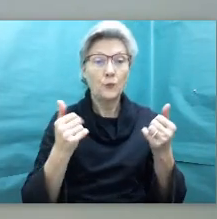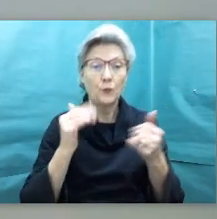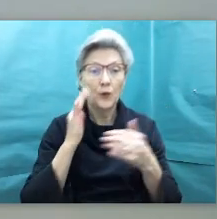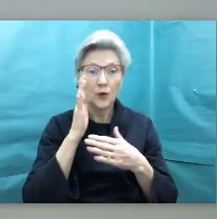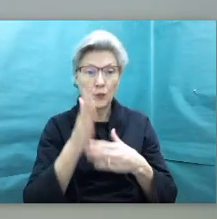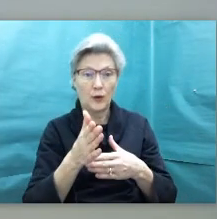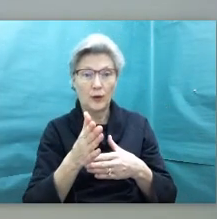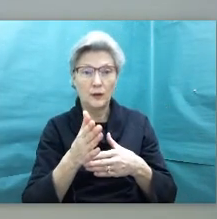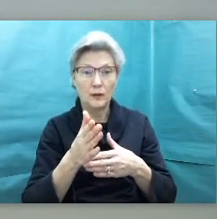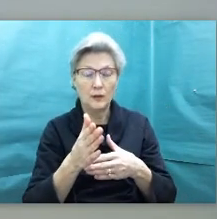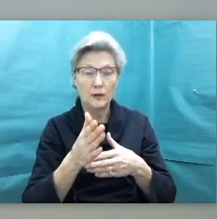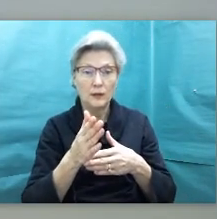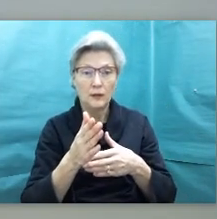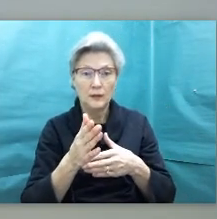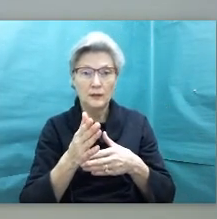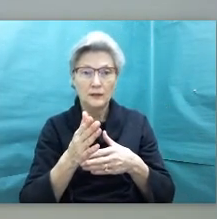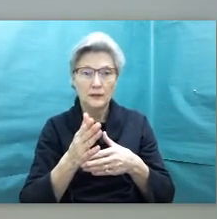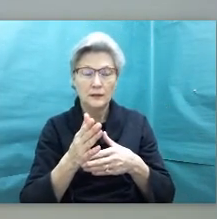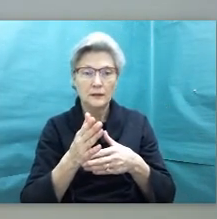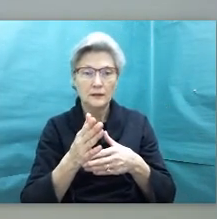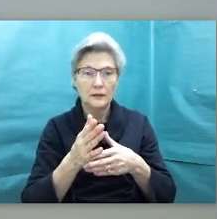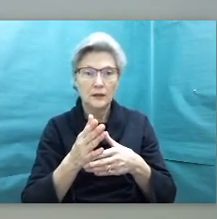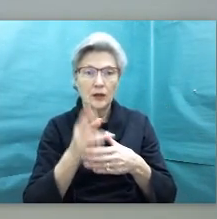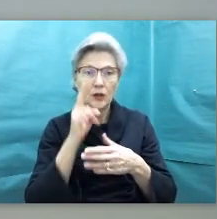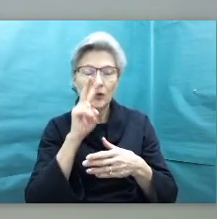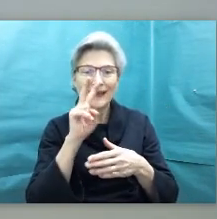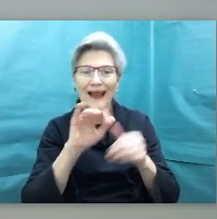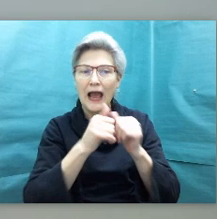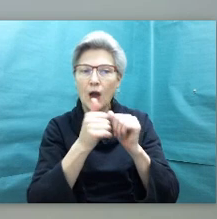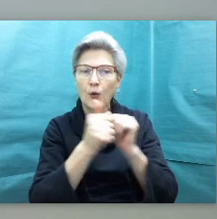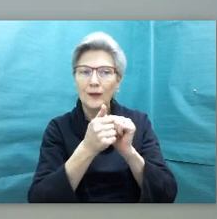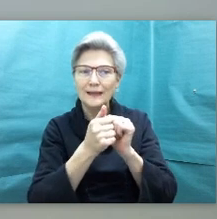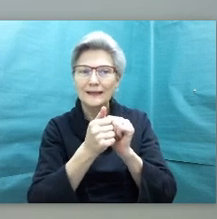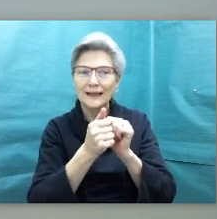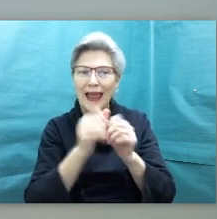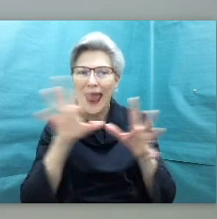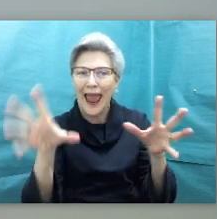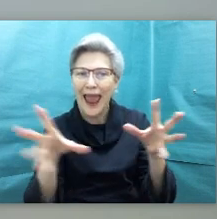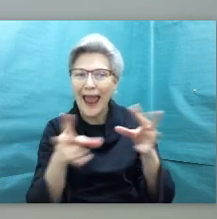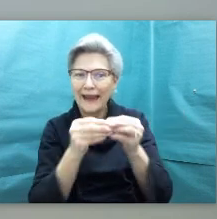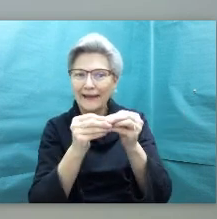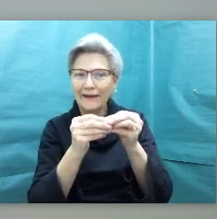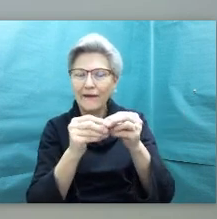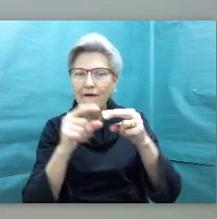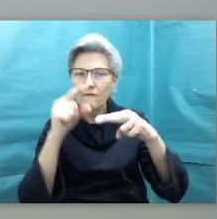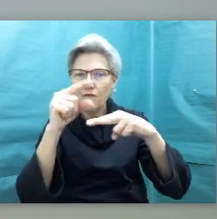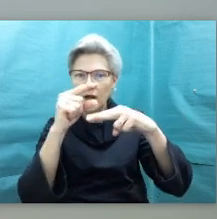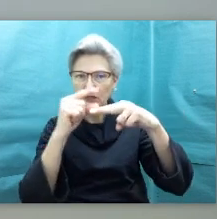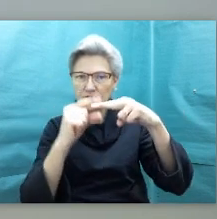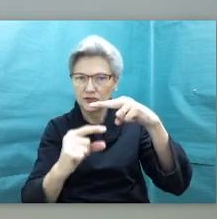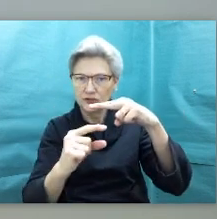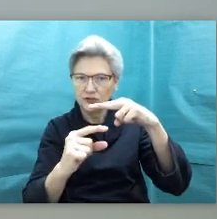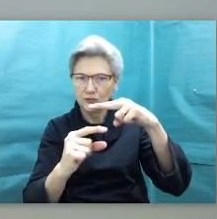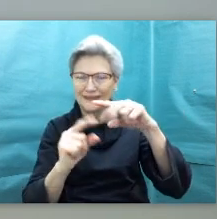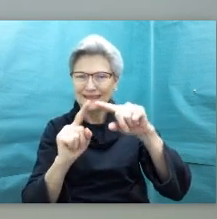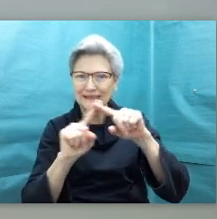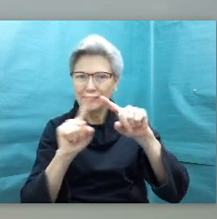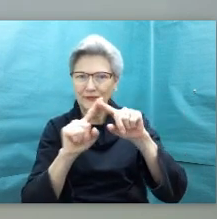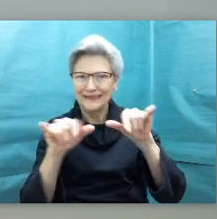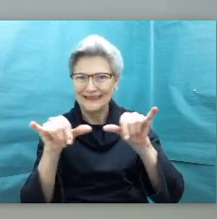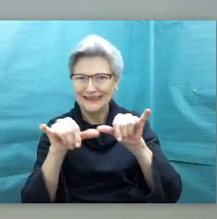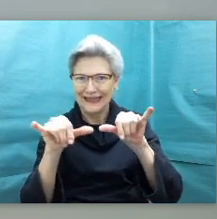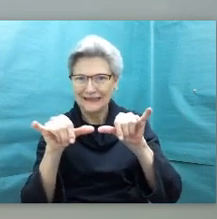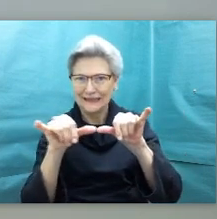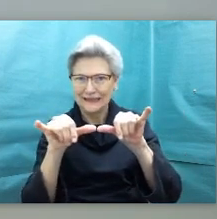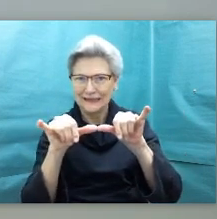to be jumping into looking at how we can be adding fractions that have different sizes. So let's